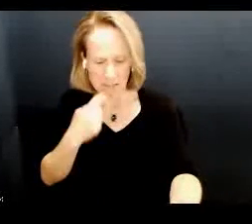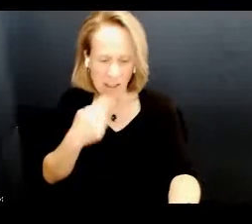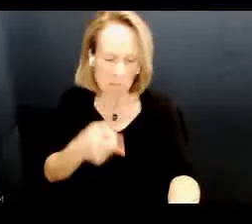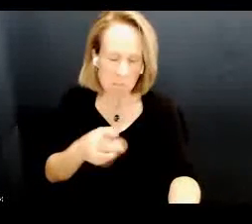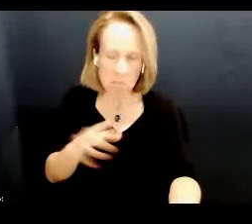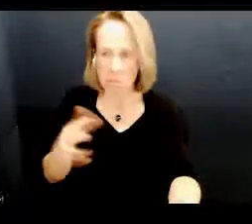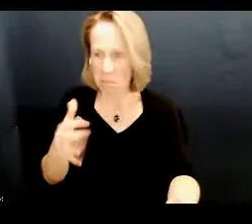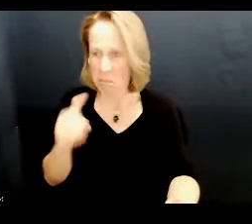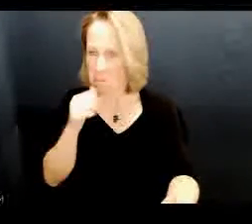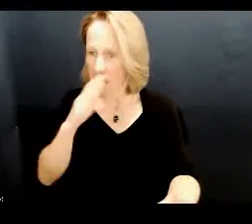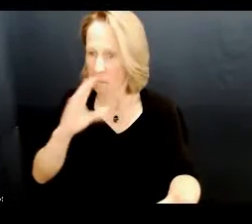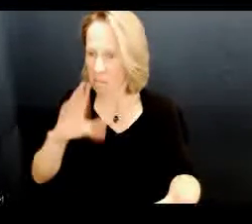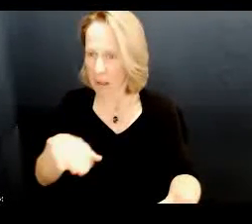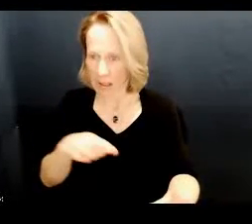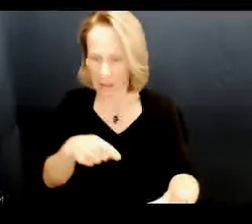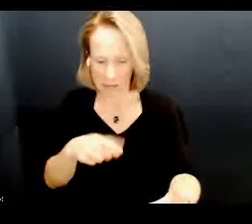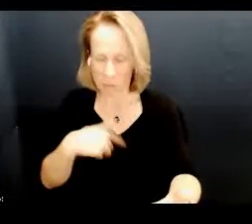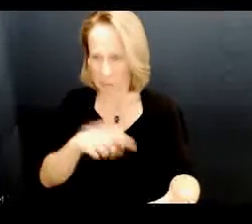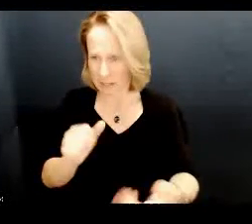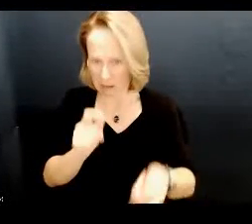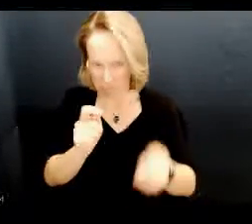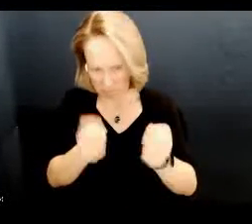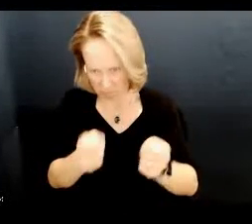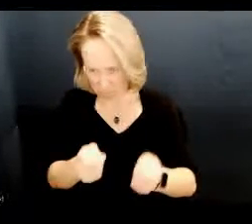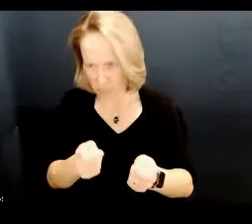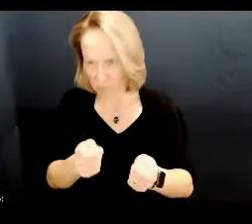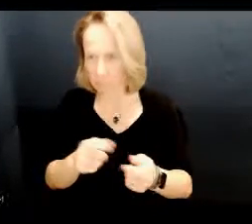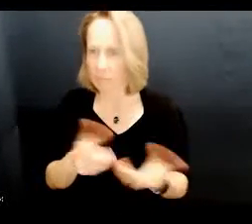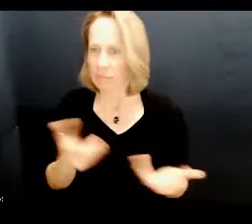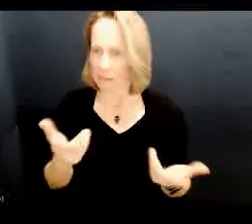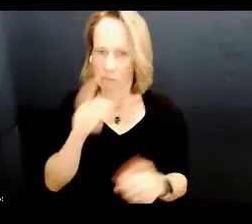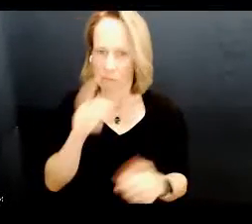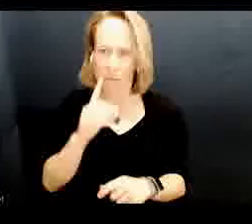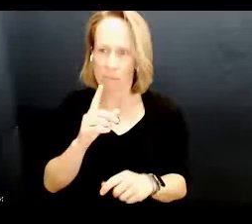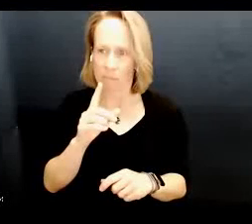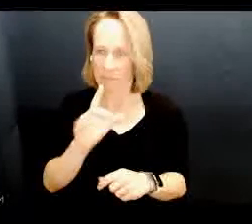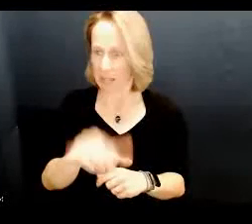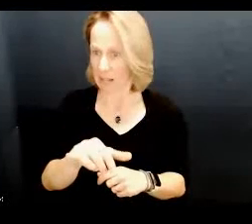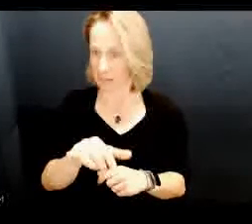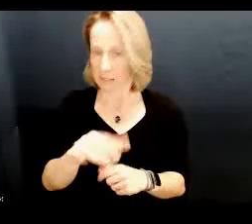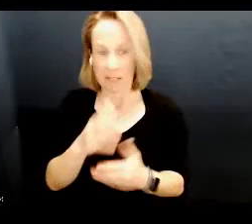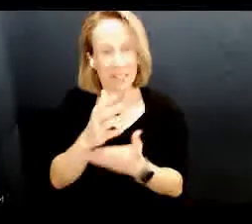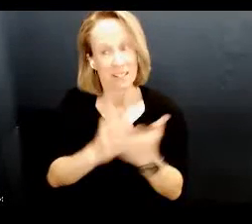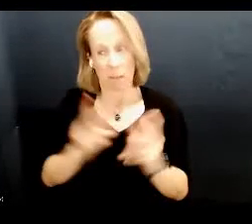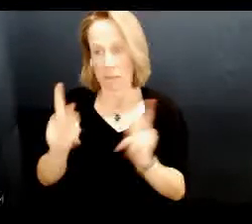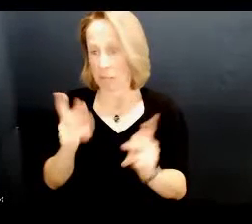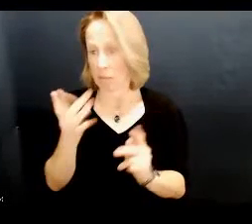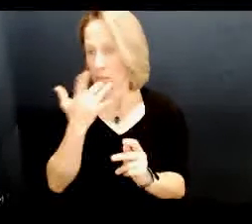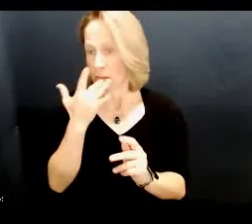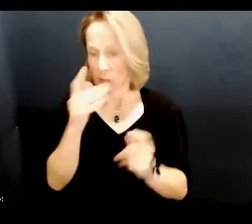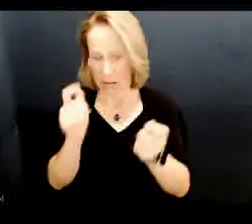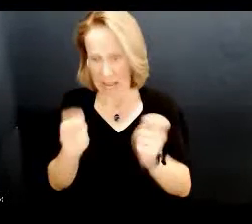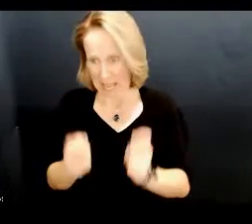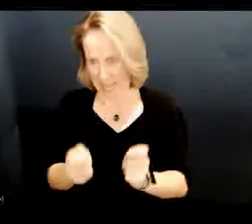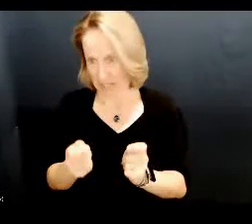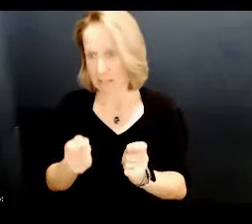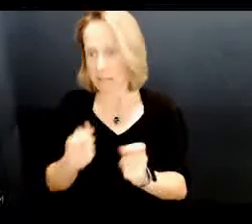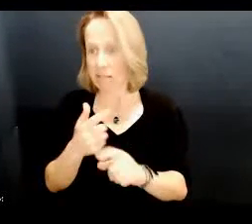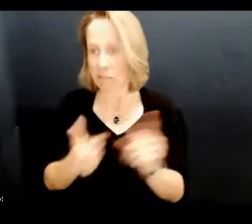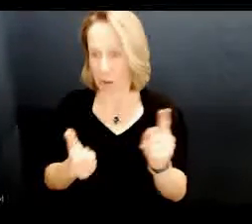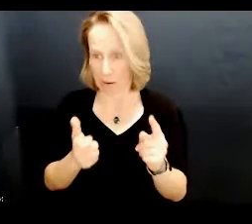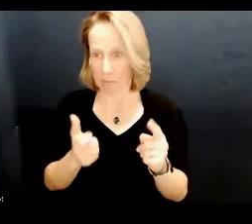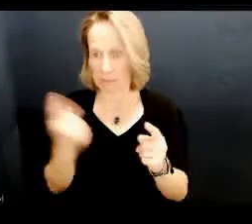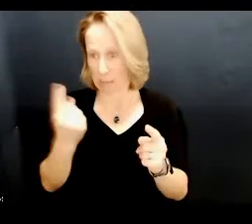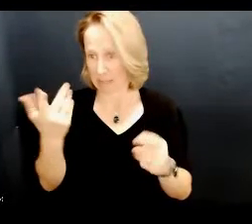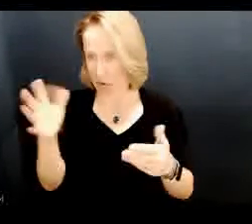bad, so we can edit from this. Sometimes some people find it easier to edit from an existing document. Some people find it easier to